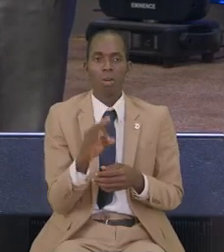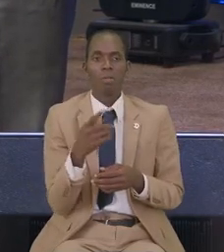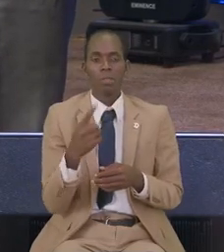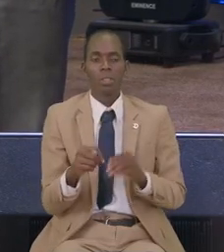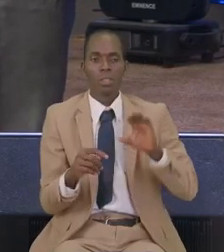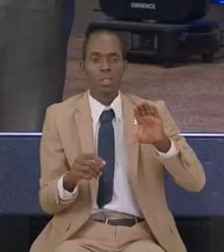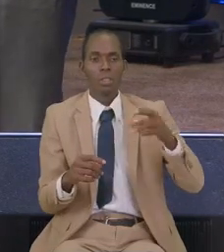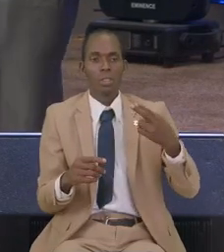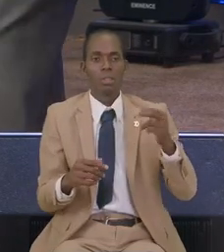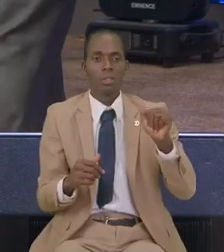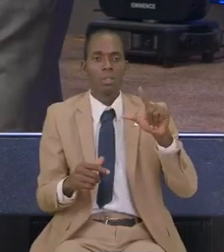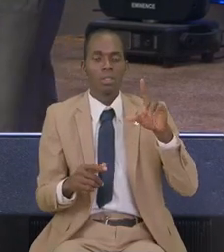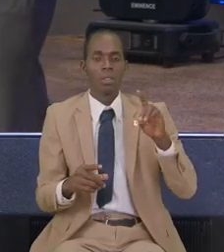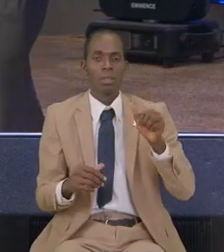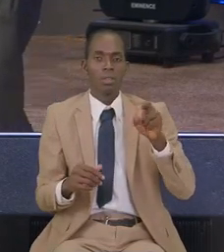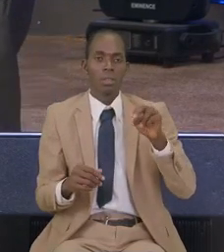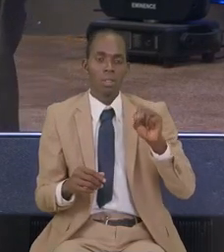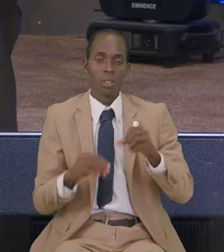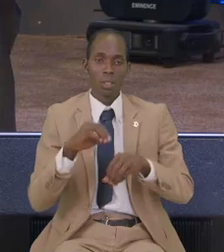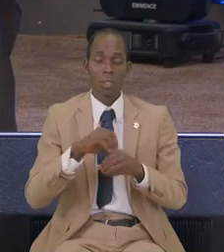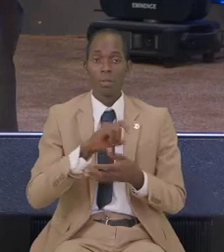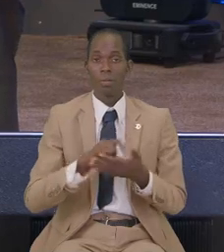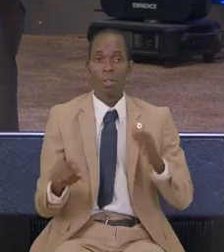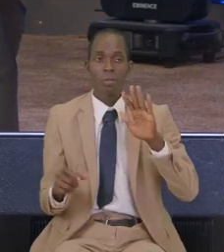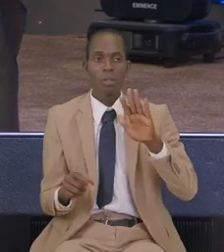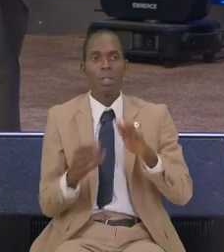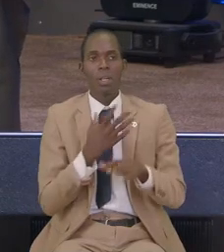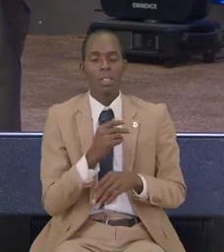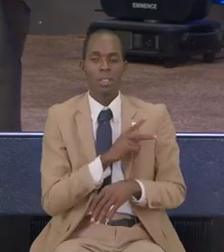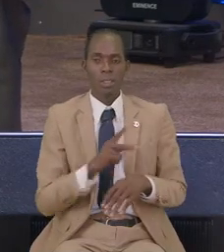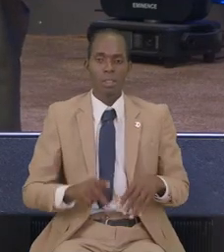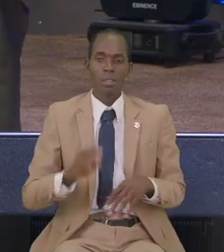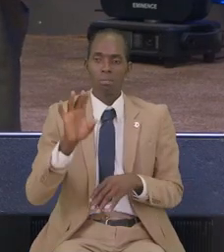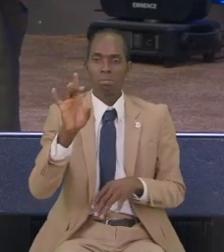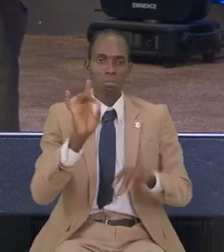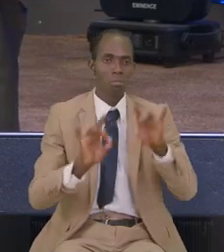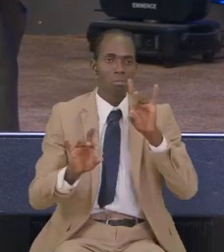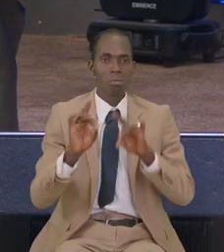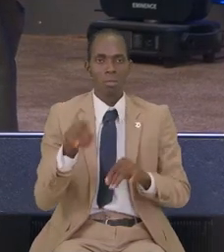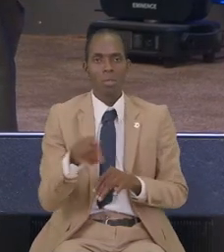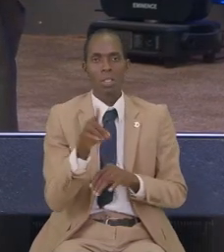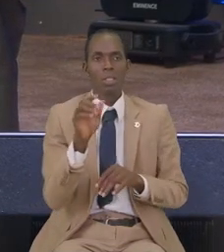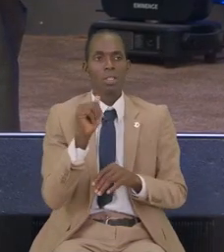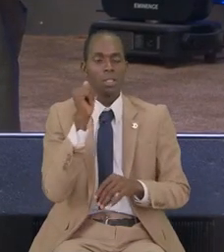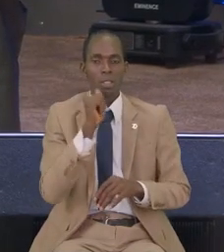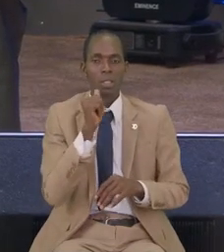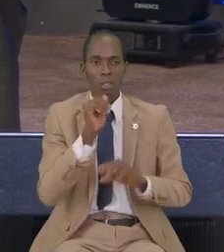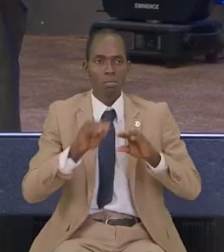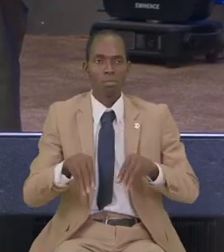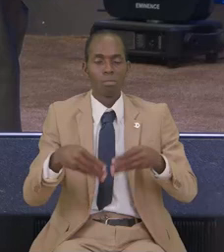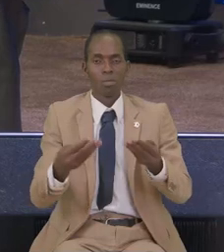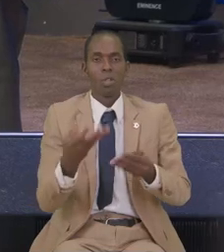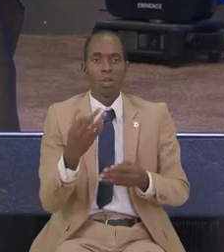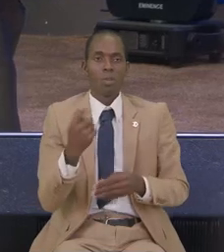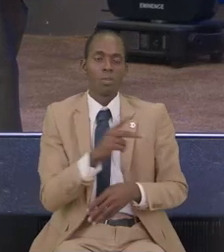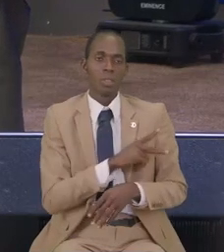of the Chaldeans. Then in verse 5 it says, and the king appointed them a daily